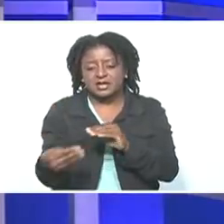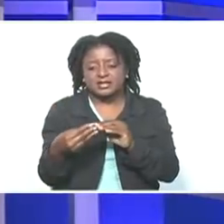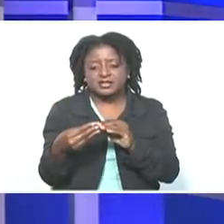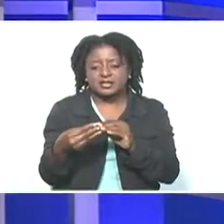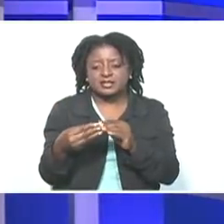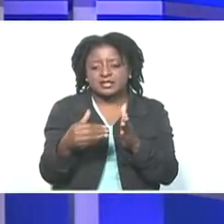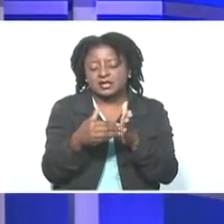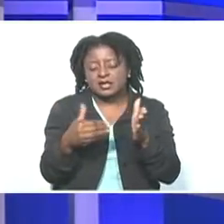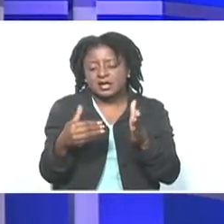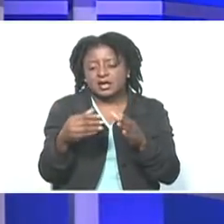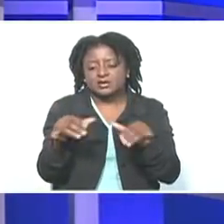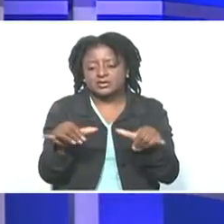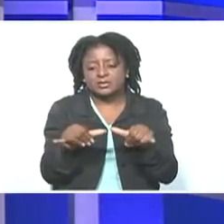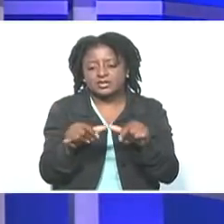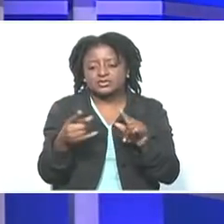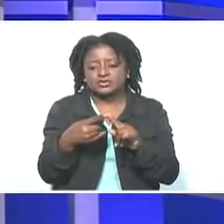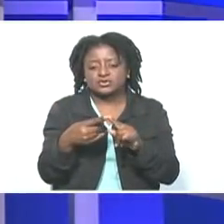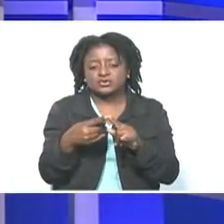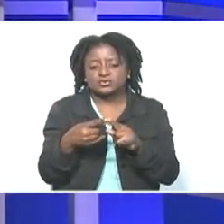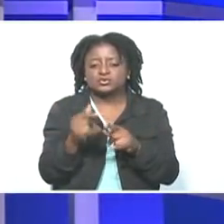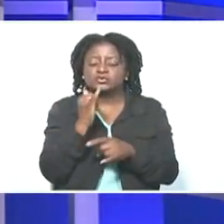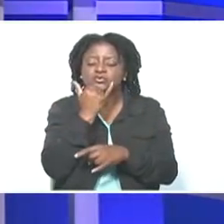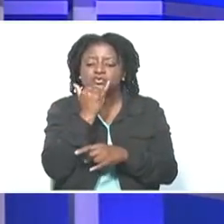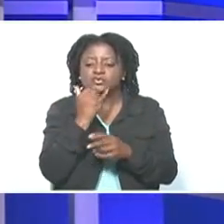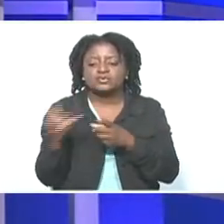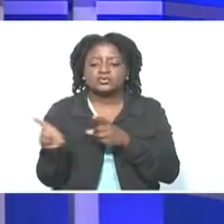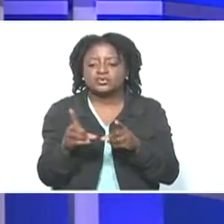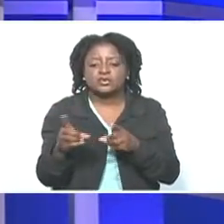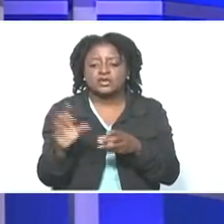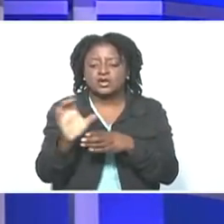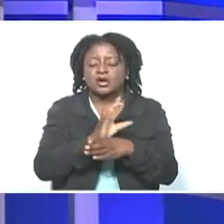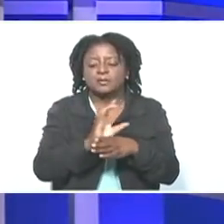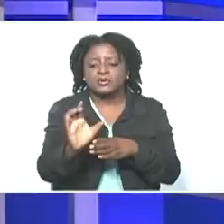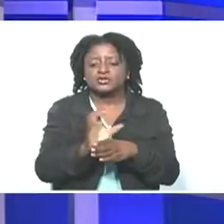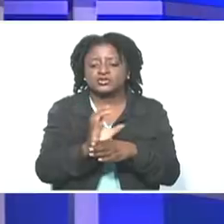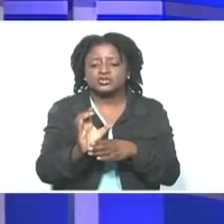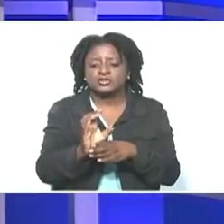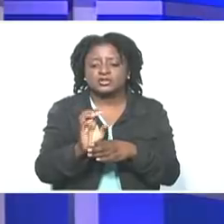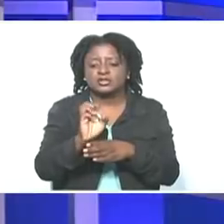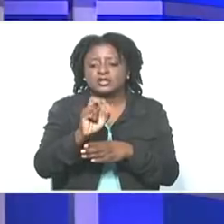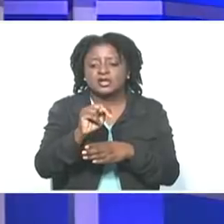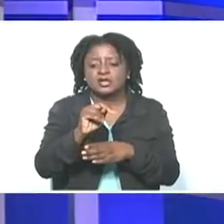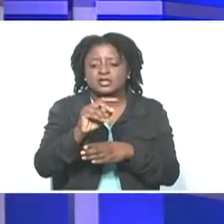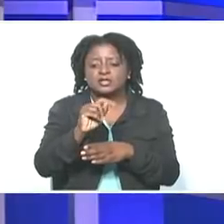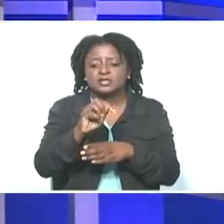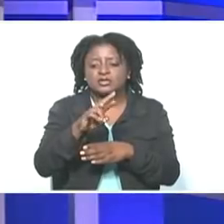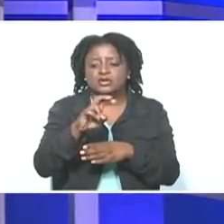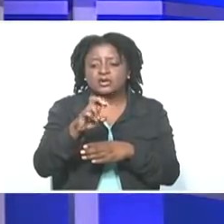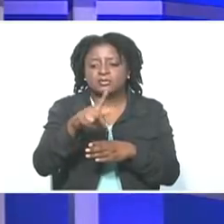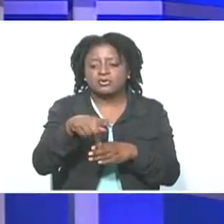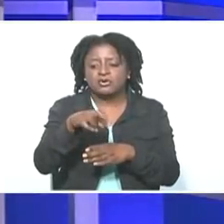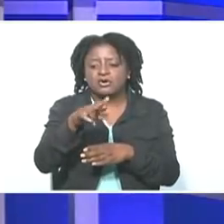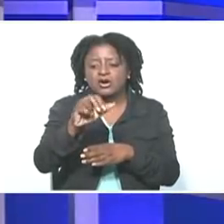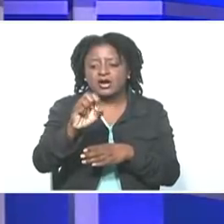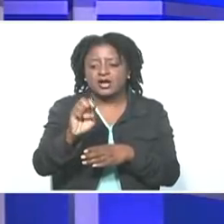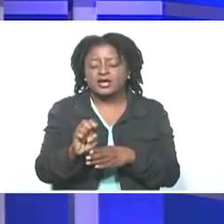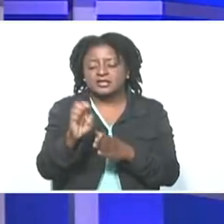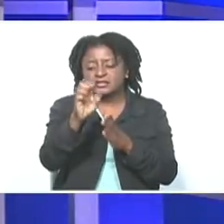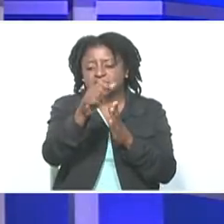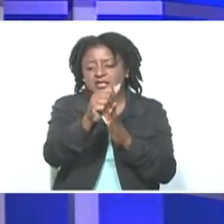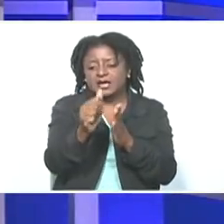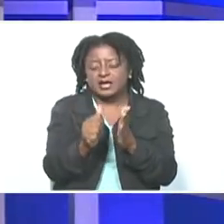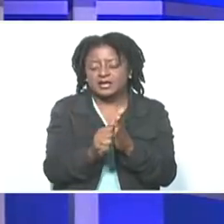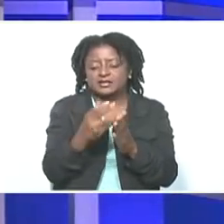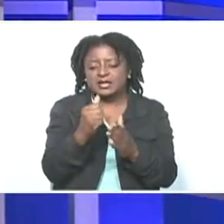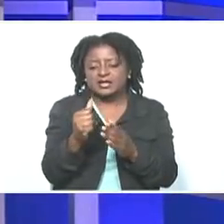to corruption, a Commercial Enterprise Act to encourage strategic investment, and going after business like